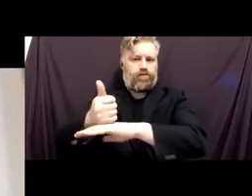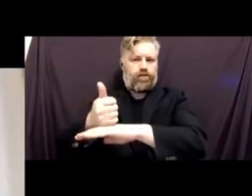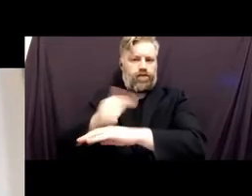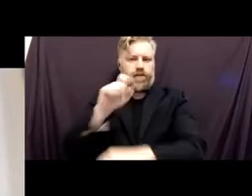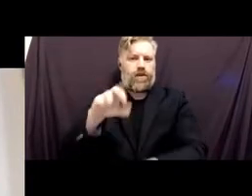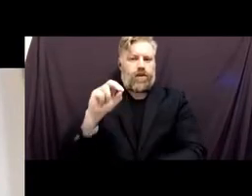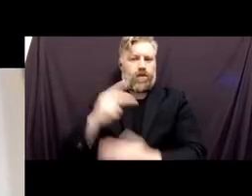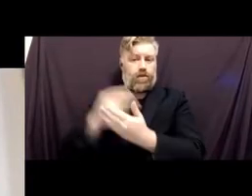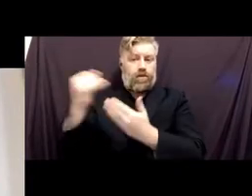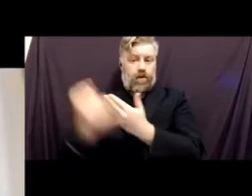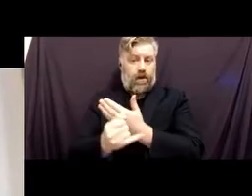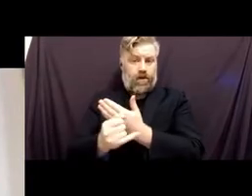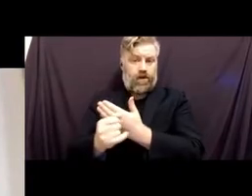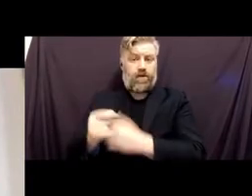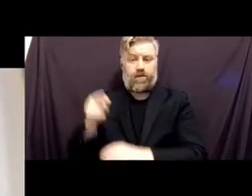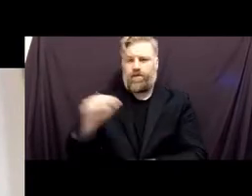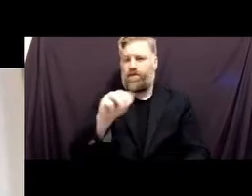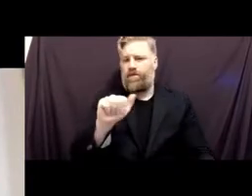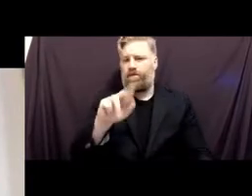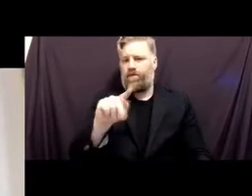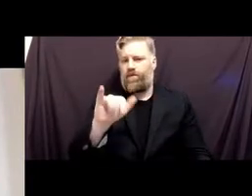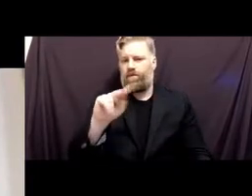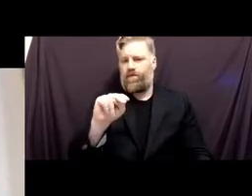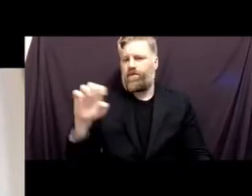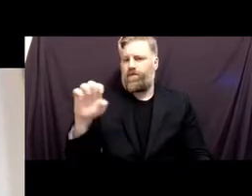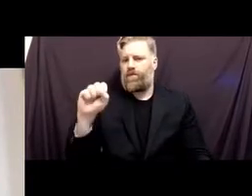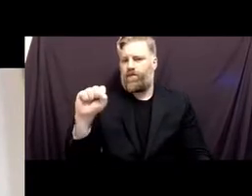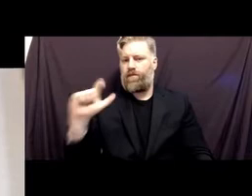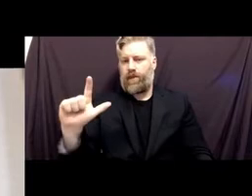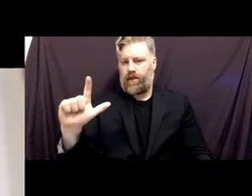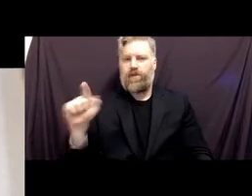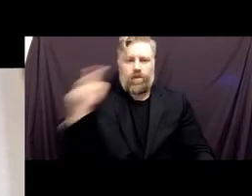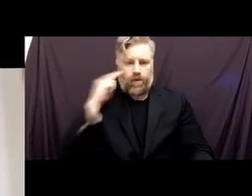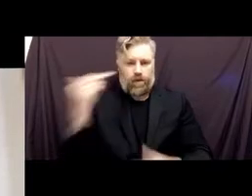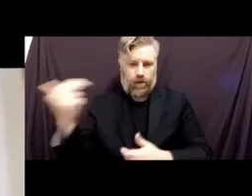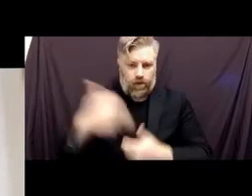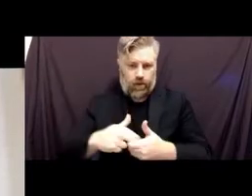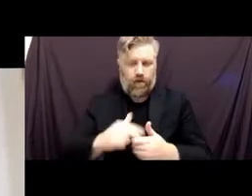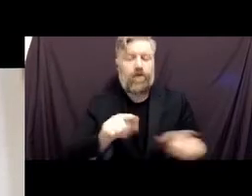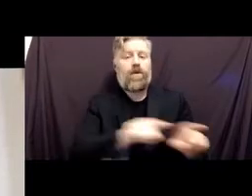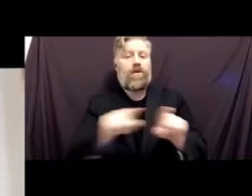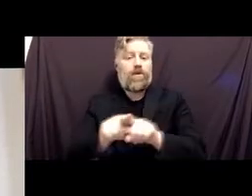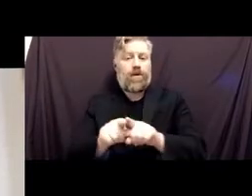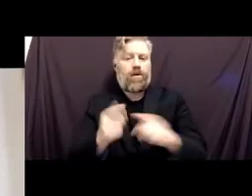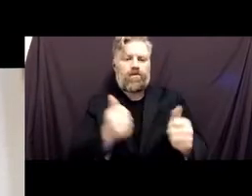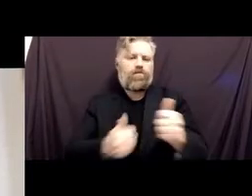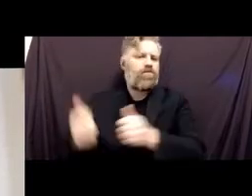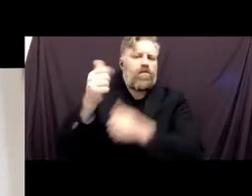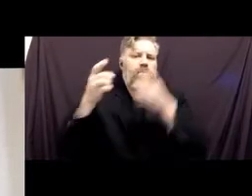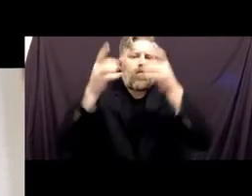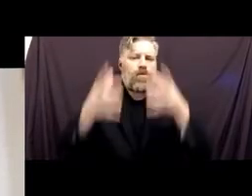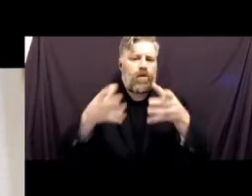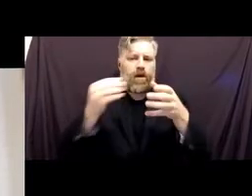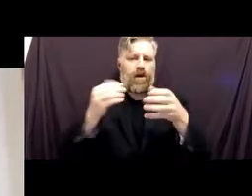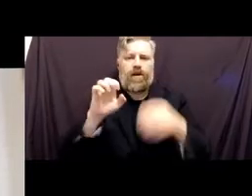Project, Mr. Martinessel, and the director and executive director of the